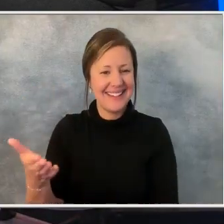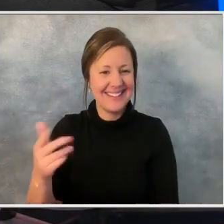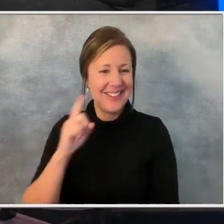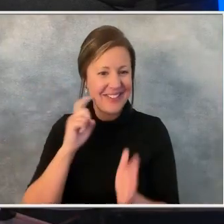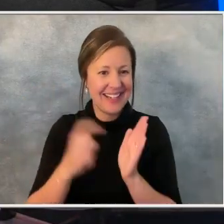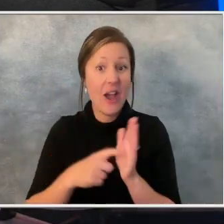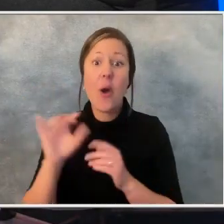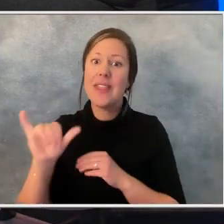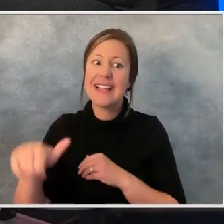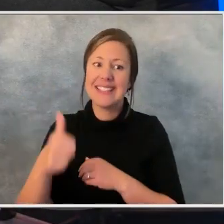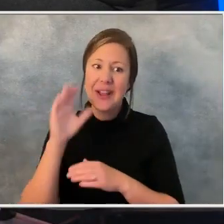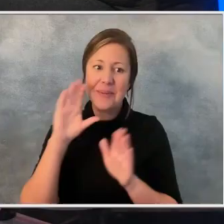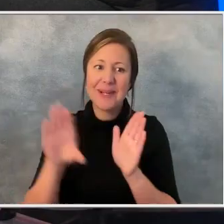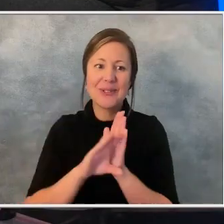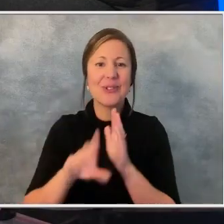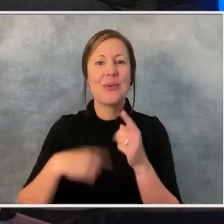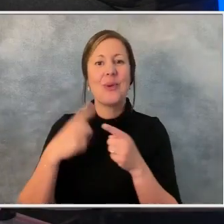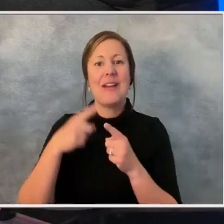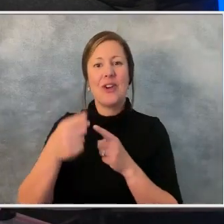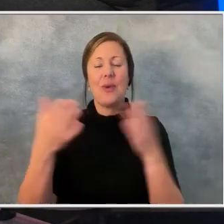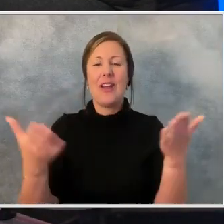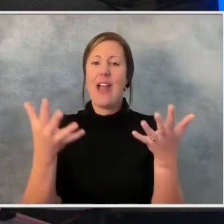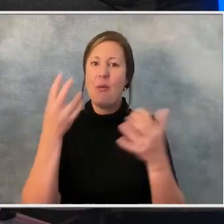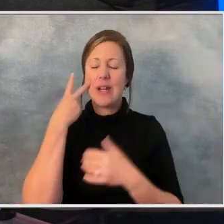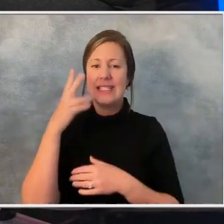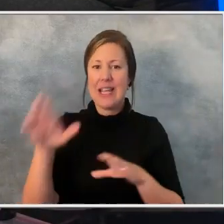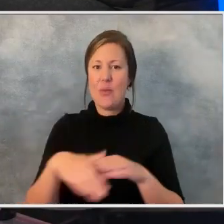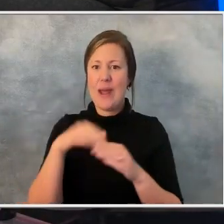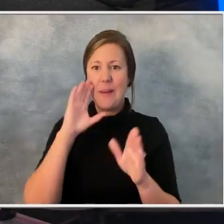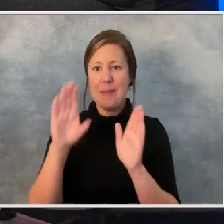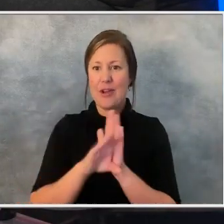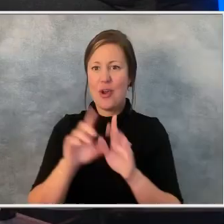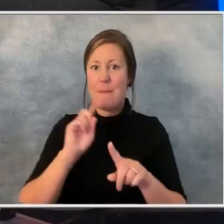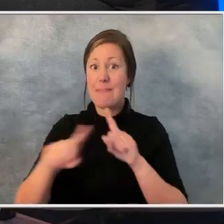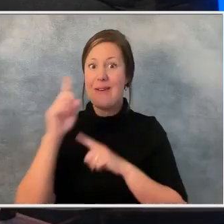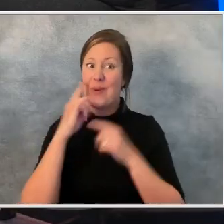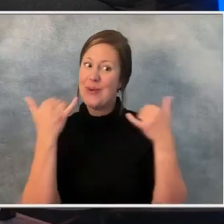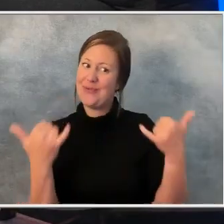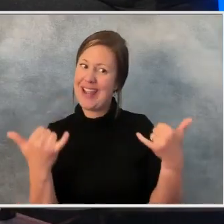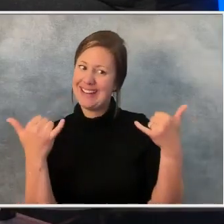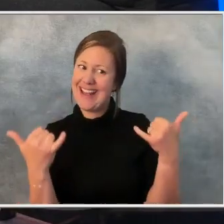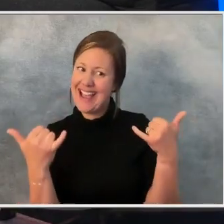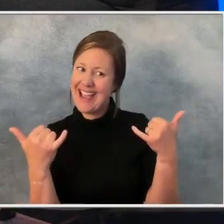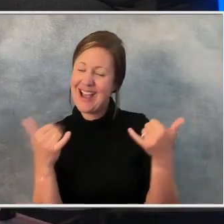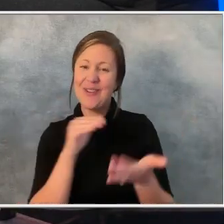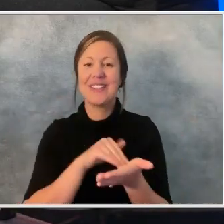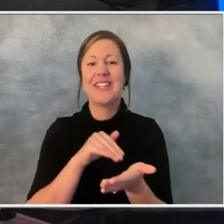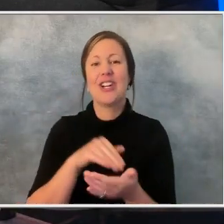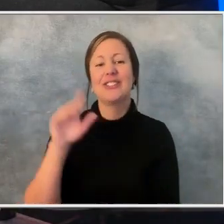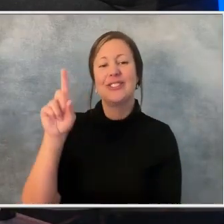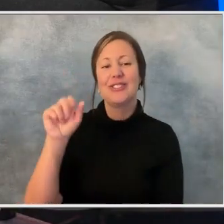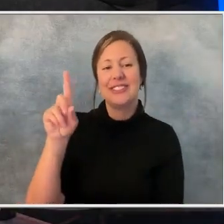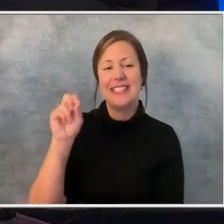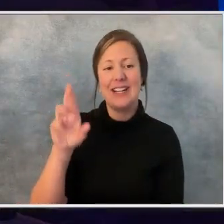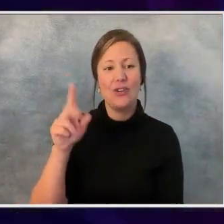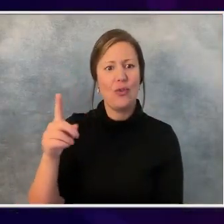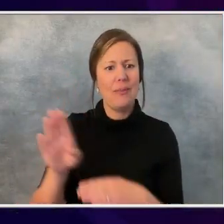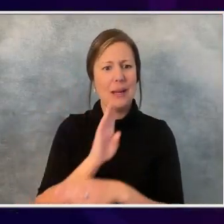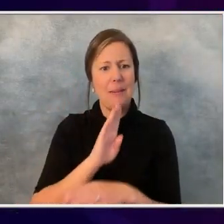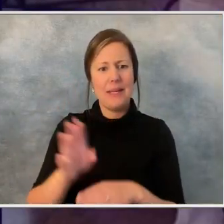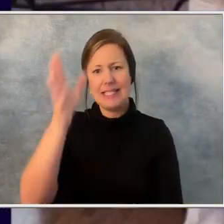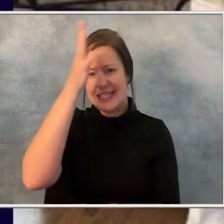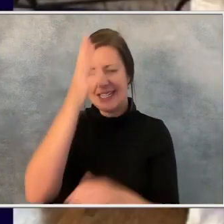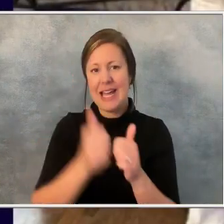time you're on, I want to see wedding pictures. But for right now, we want to go up to Dr. Danter because you have been a busy dad with 3 girls heading back